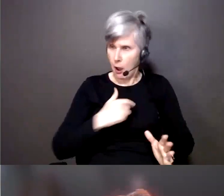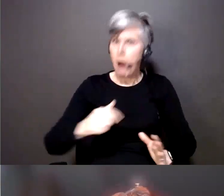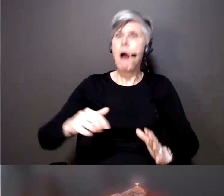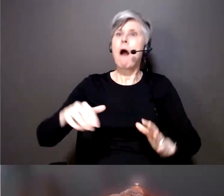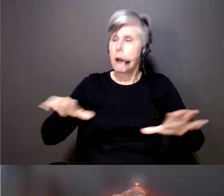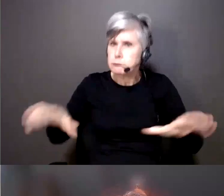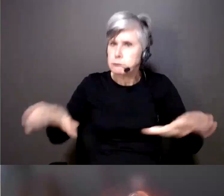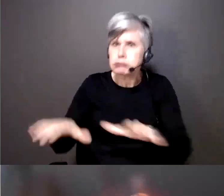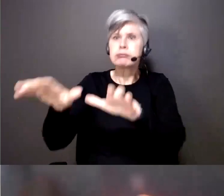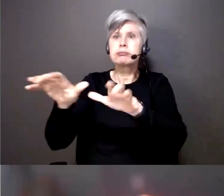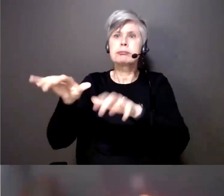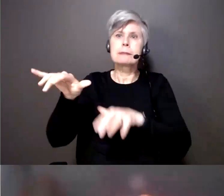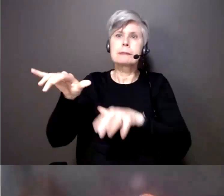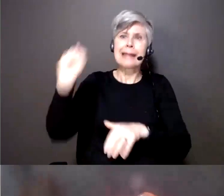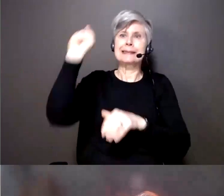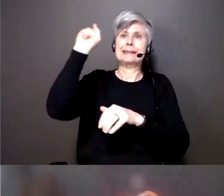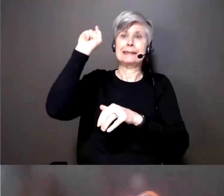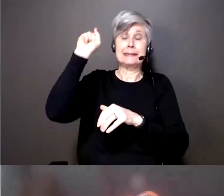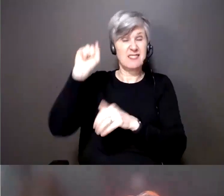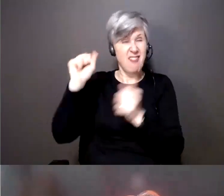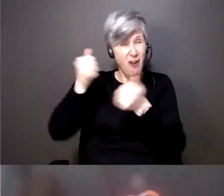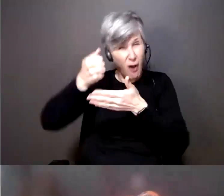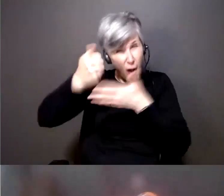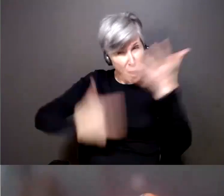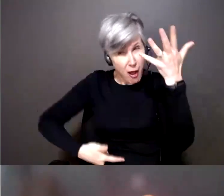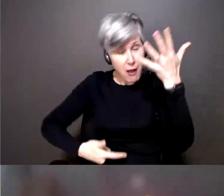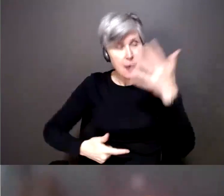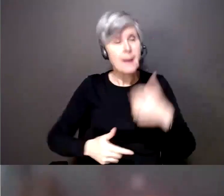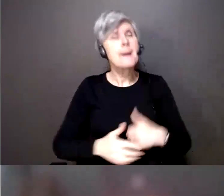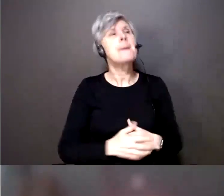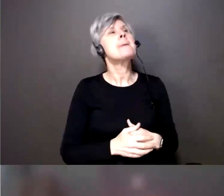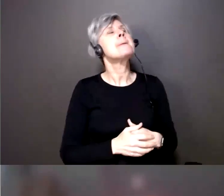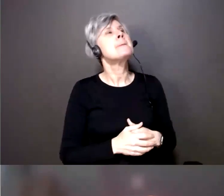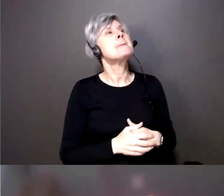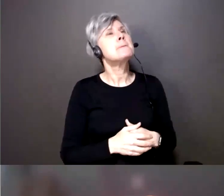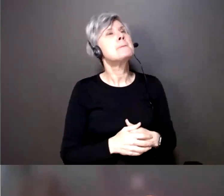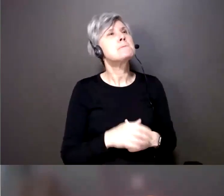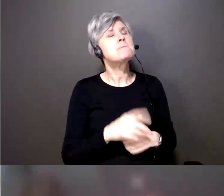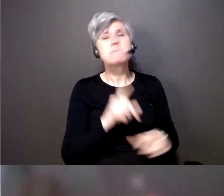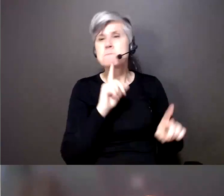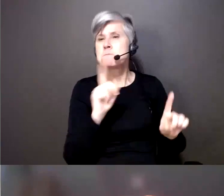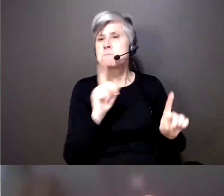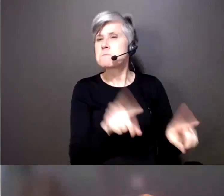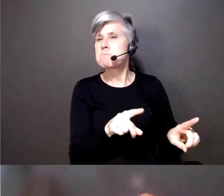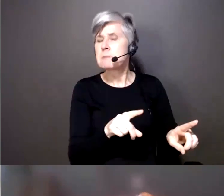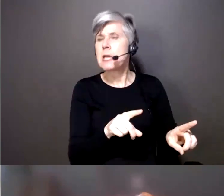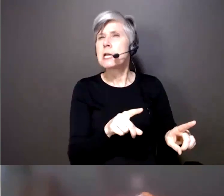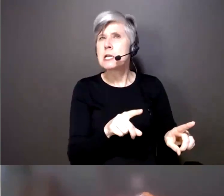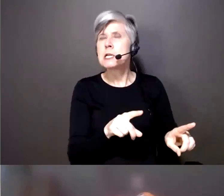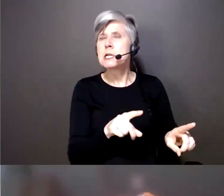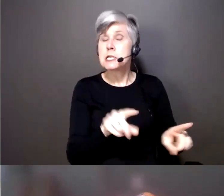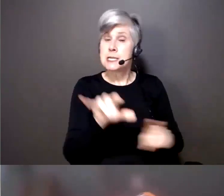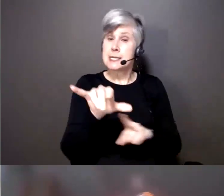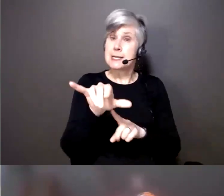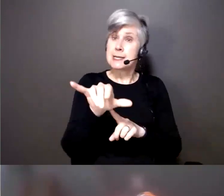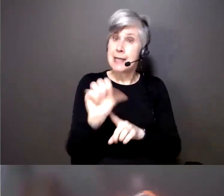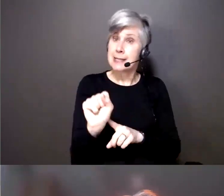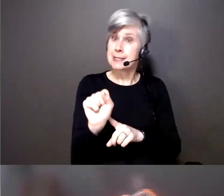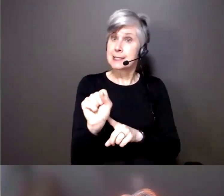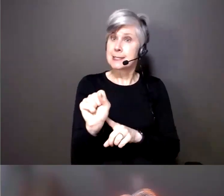Well, yes by default is really um, it describes